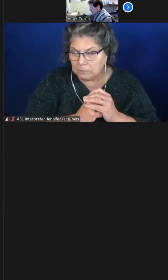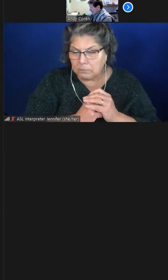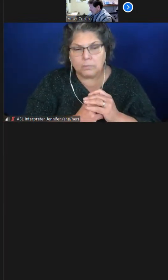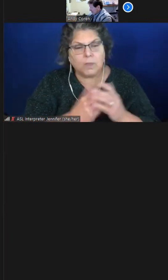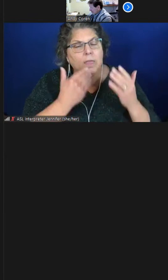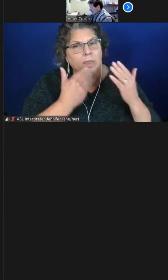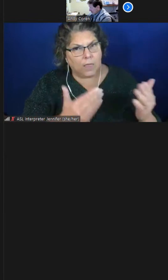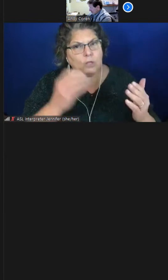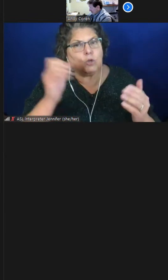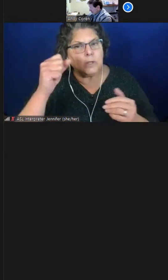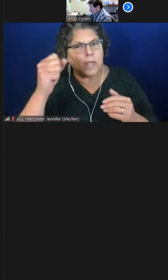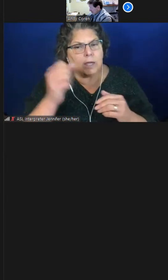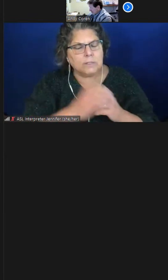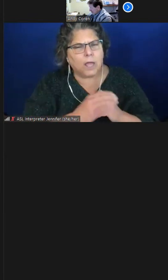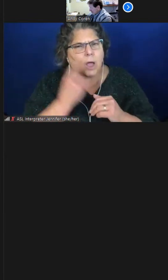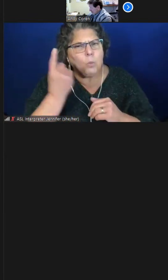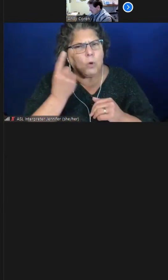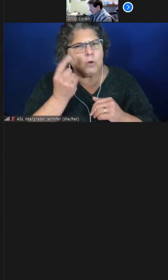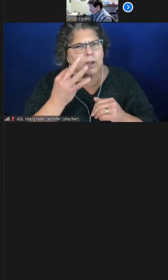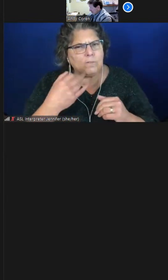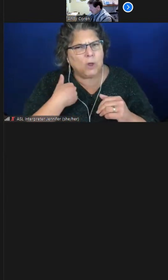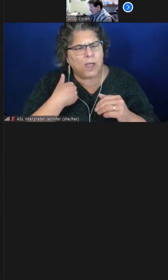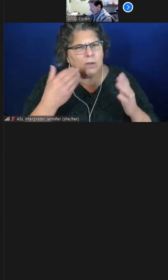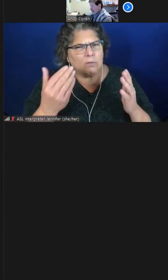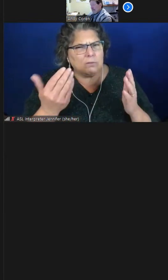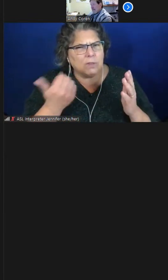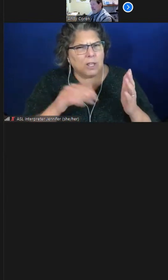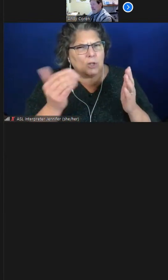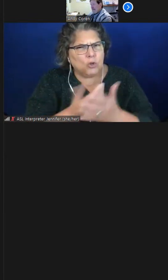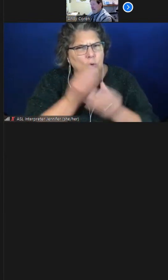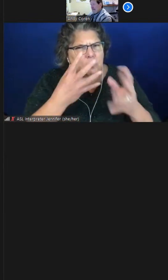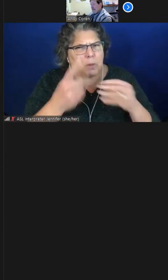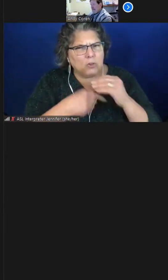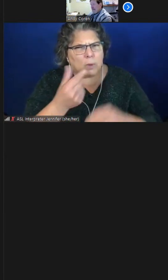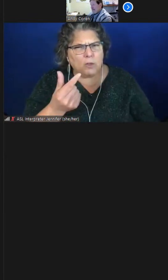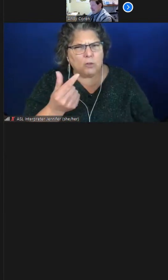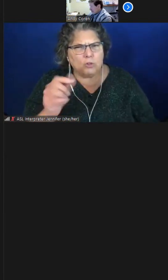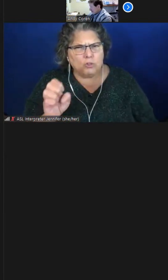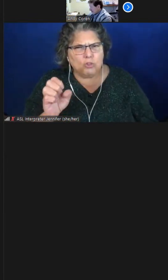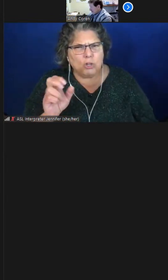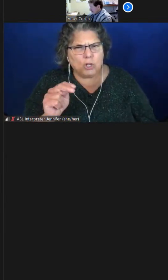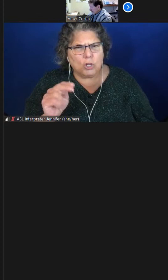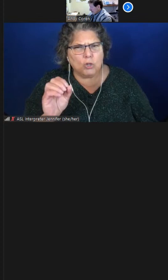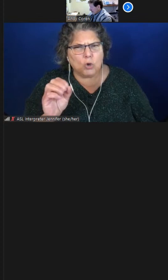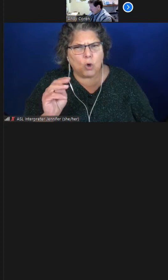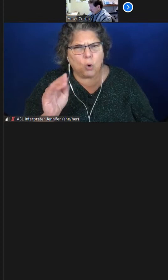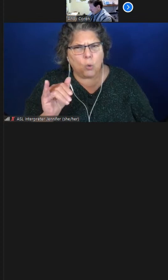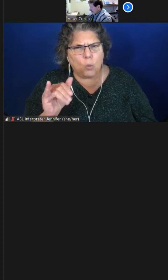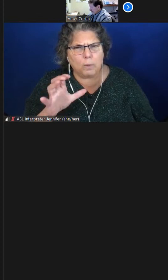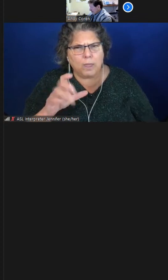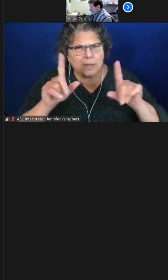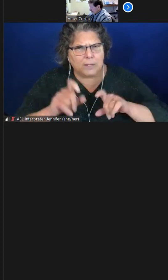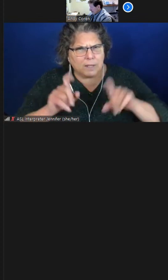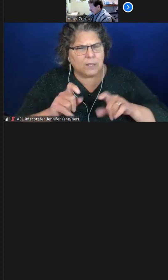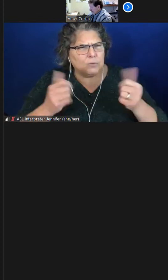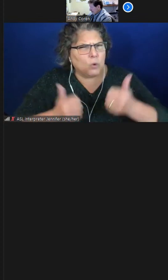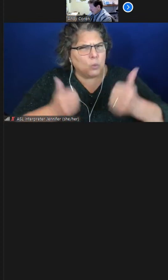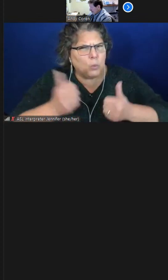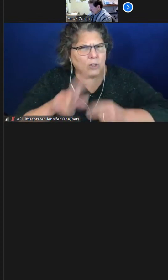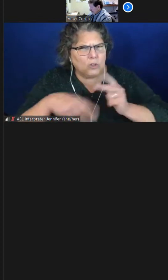Thank you. Yes. I'm wondering if you have an update on the genomic testing as to which variant people have. Are we